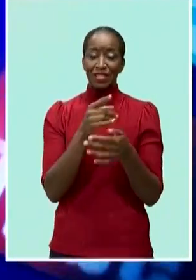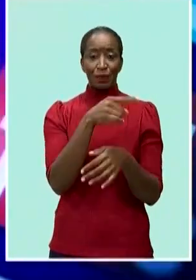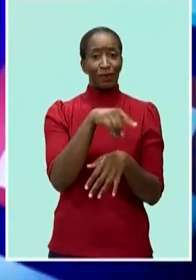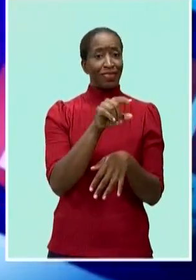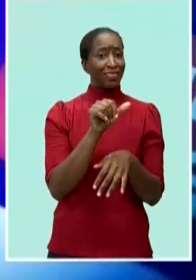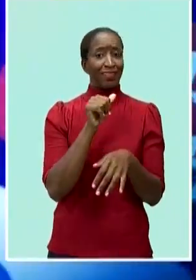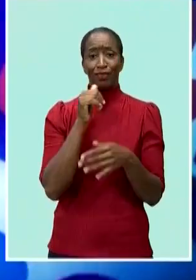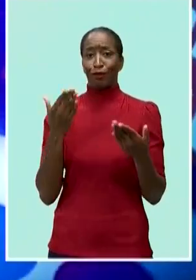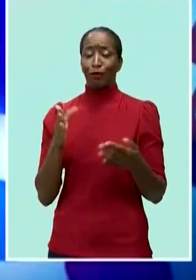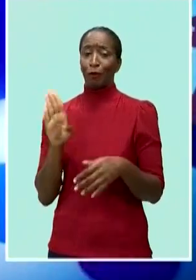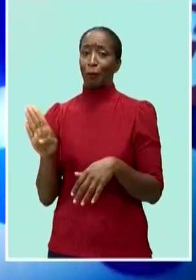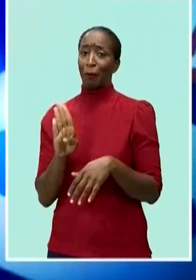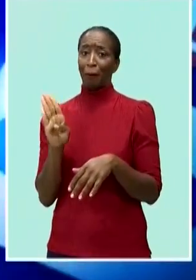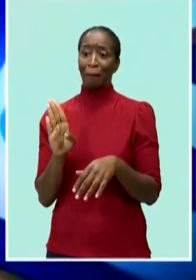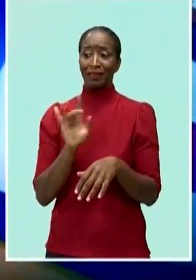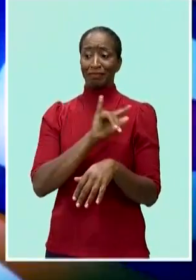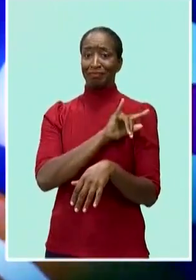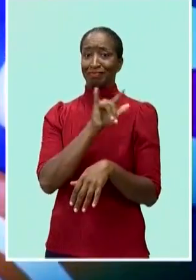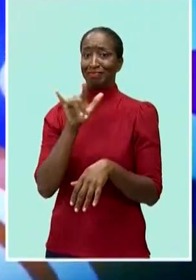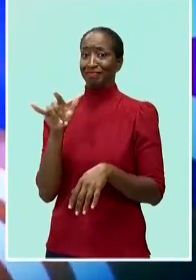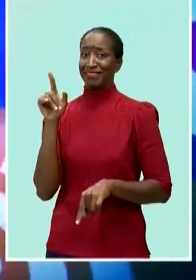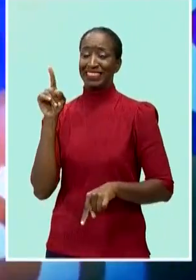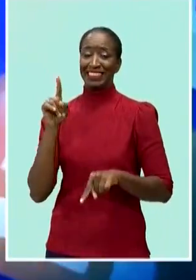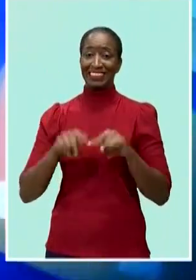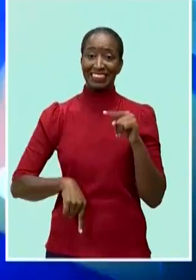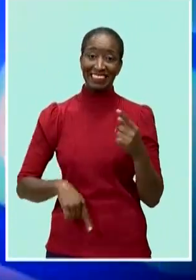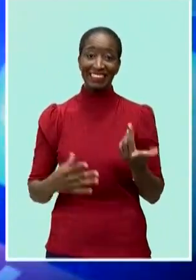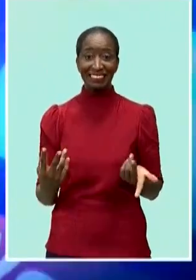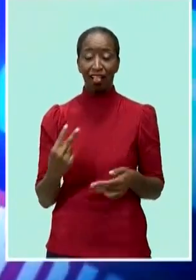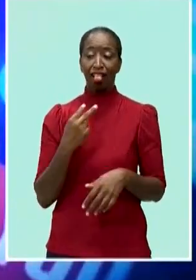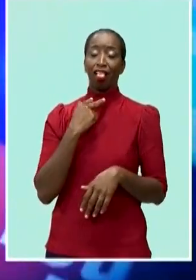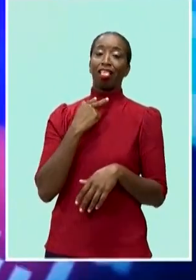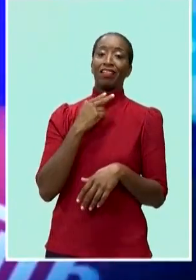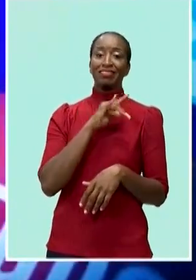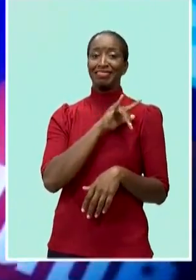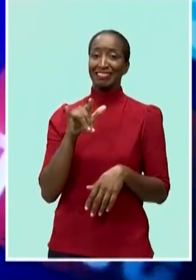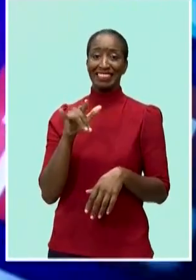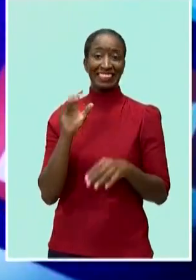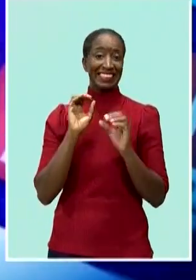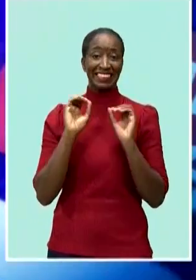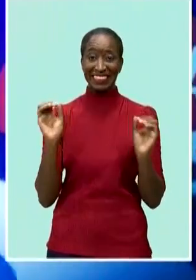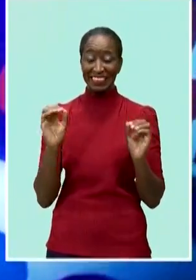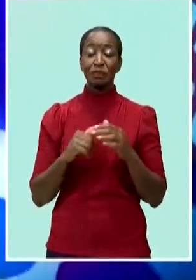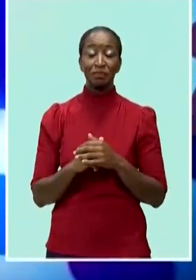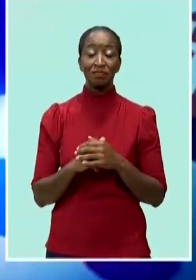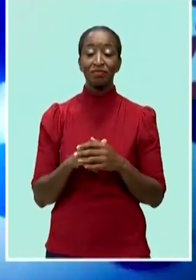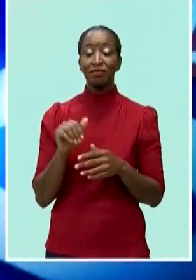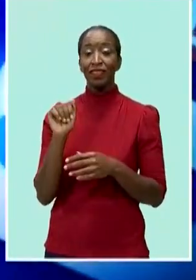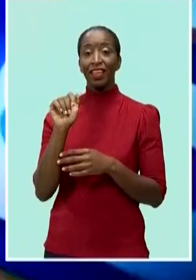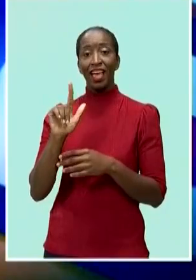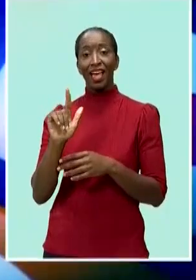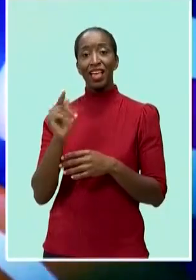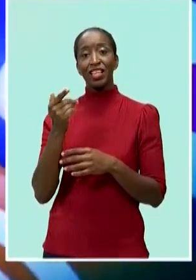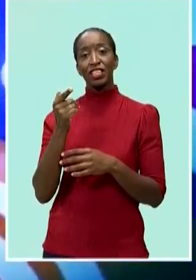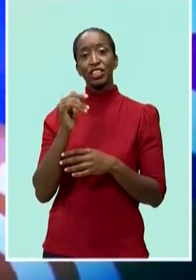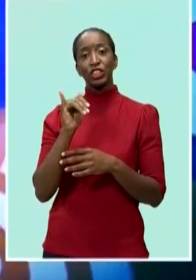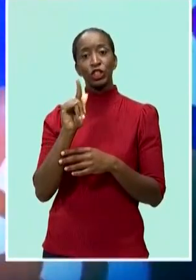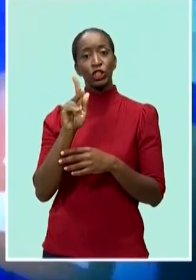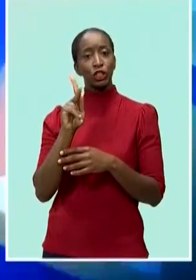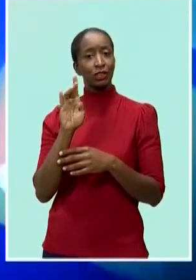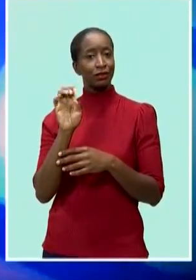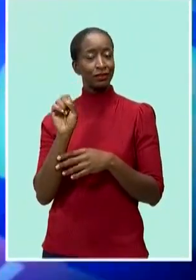get that chance because they're unable to get a flight in time. Now, promoter Al Joke says they've had to refund those people,